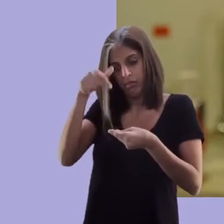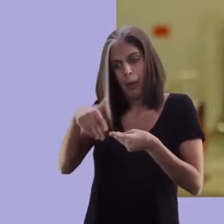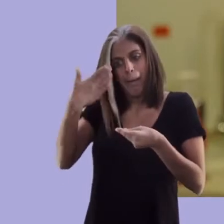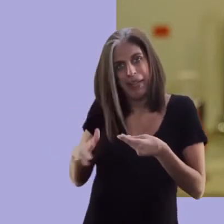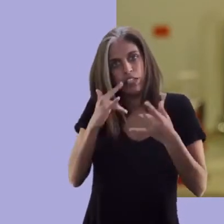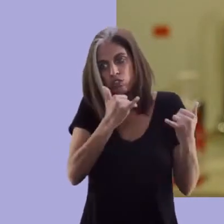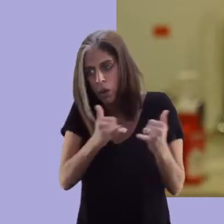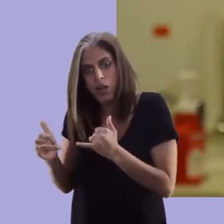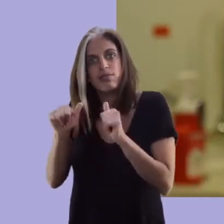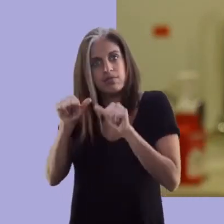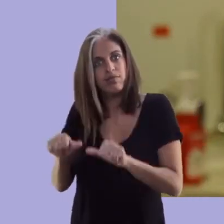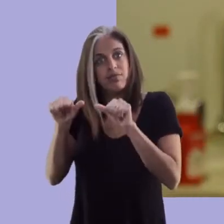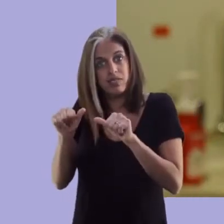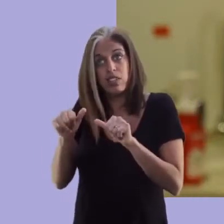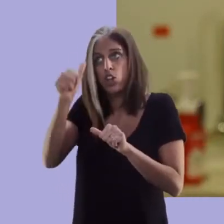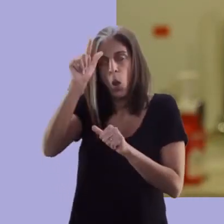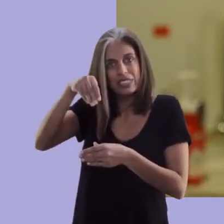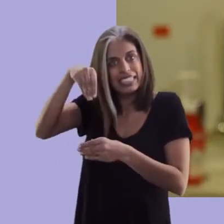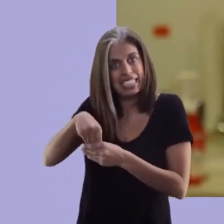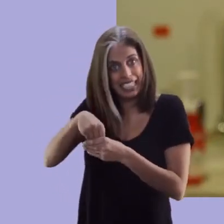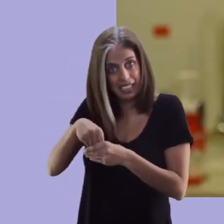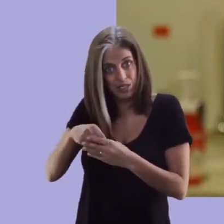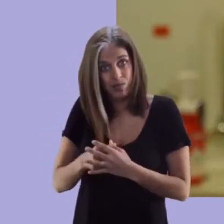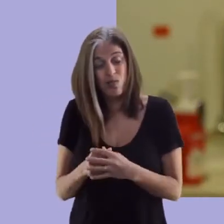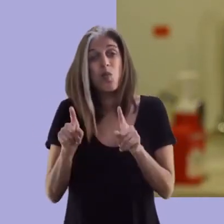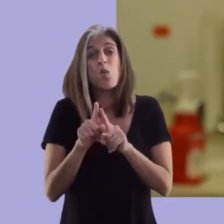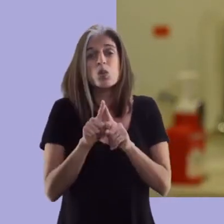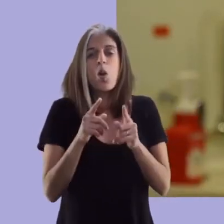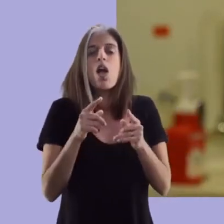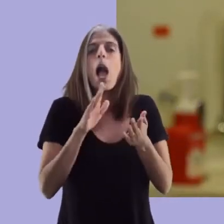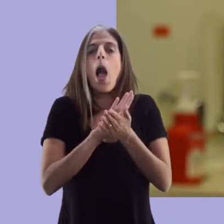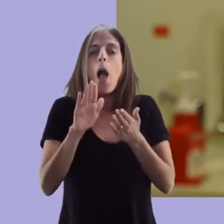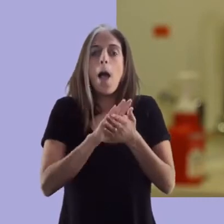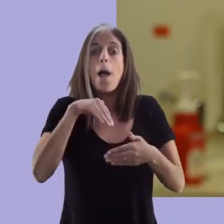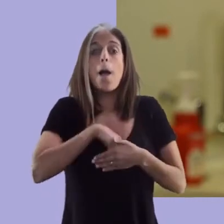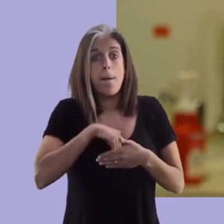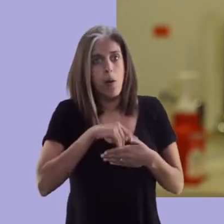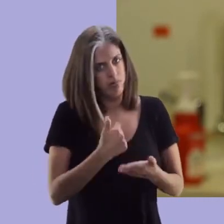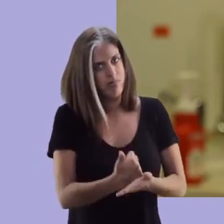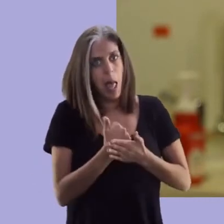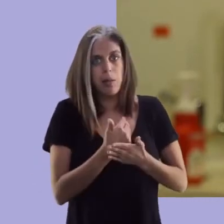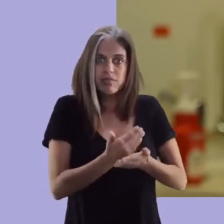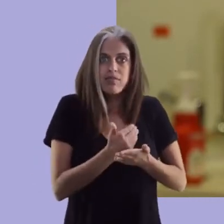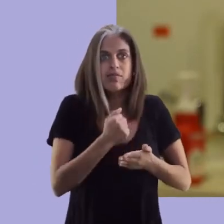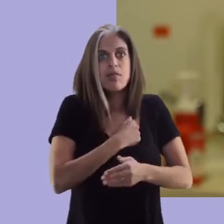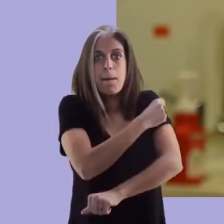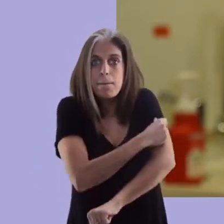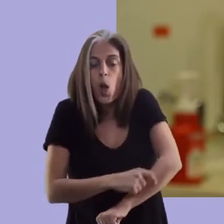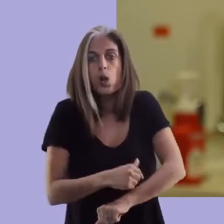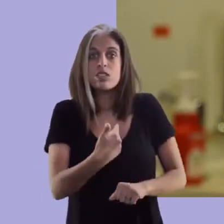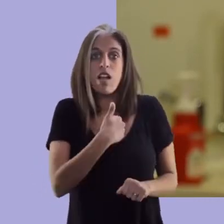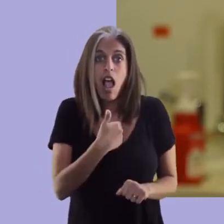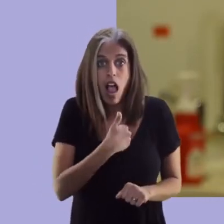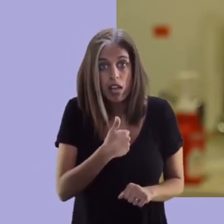The other thing for me as a GP I'm very interested in the way that hormones can help your bones and your heart. Some of these